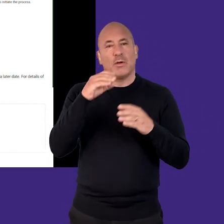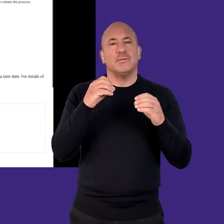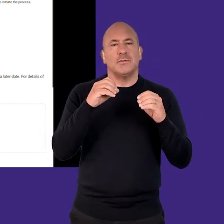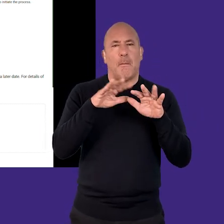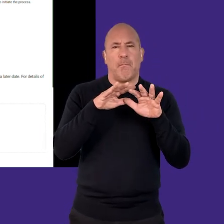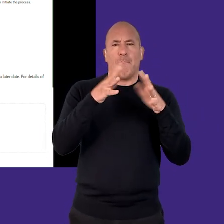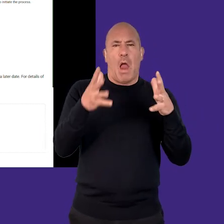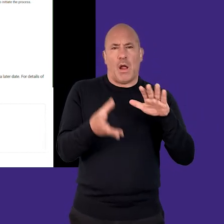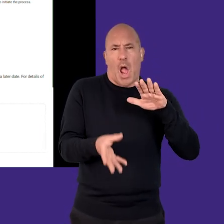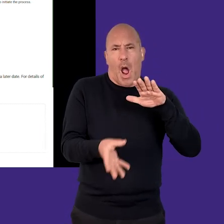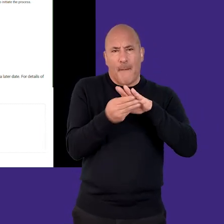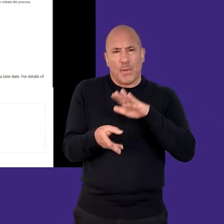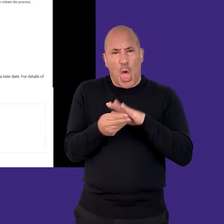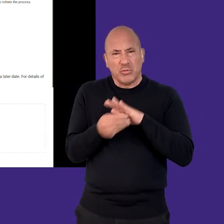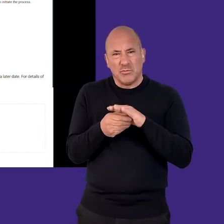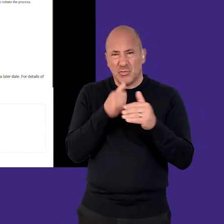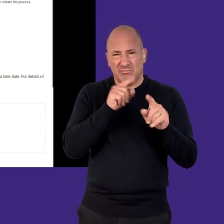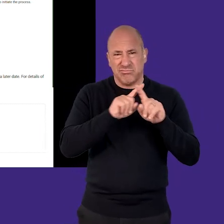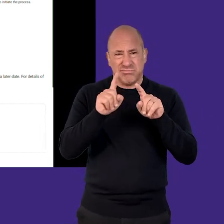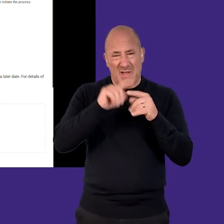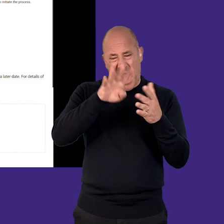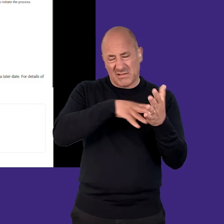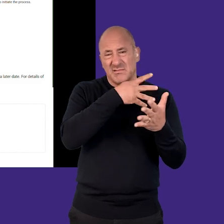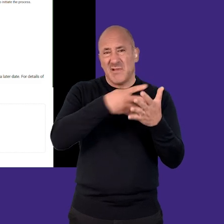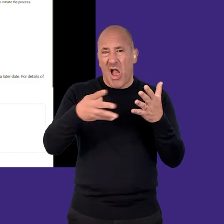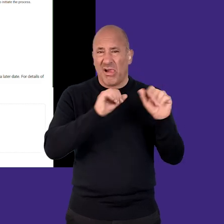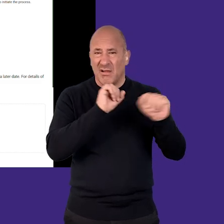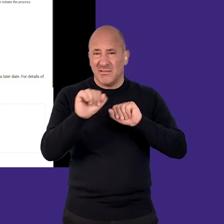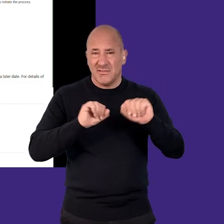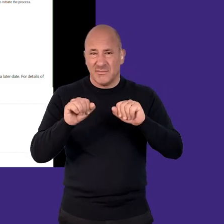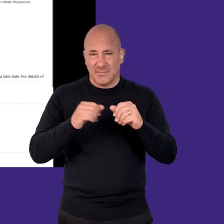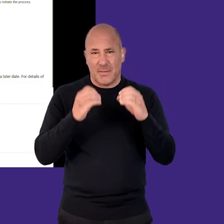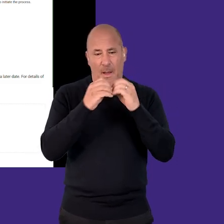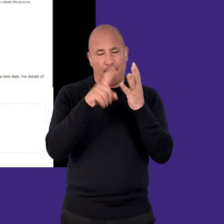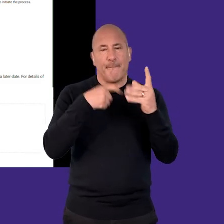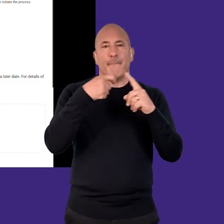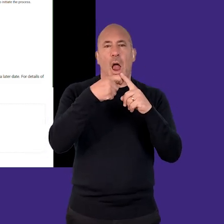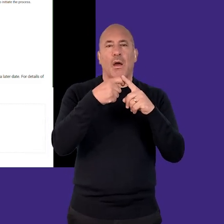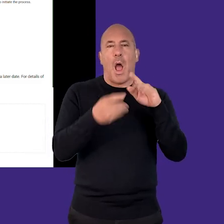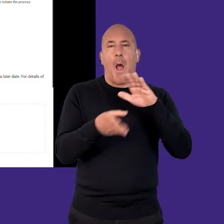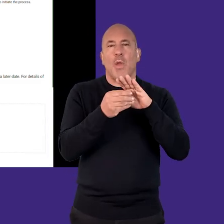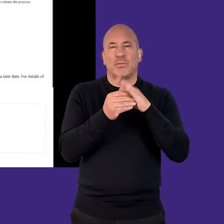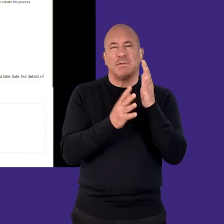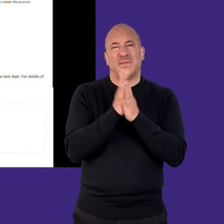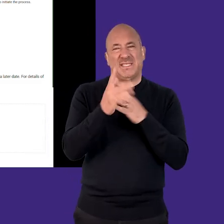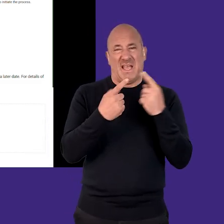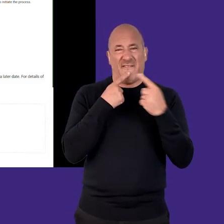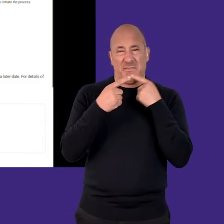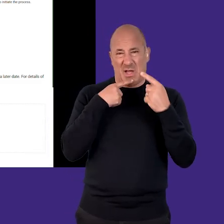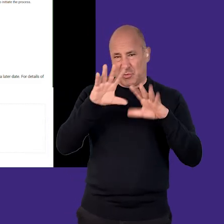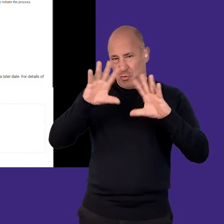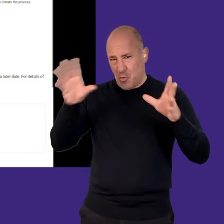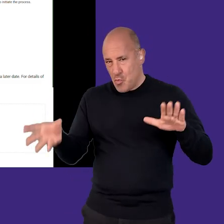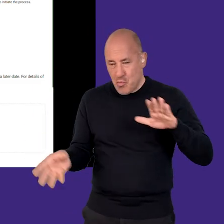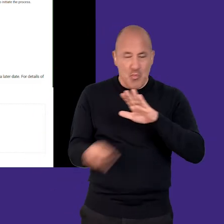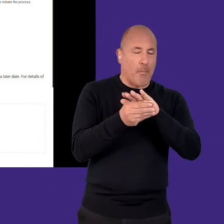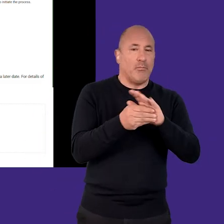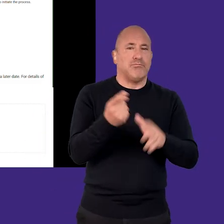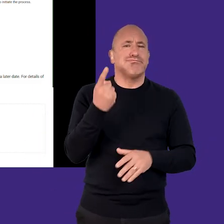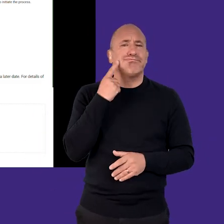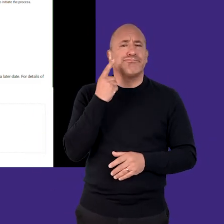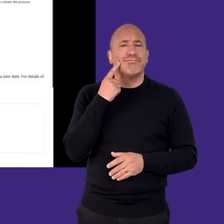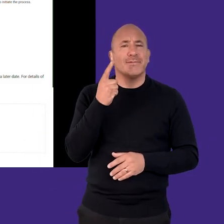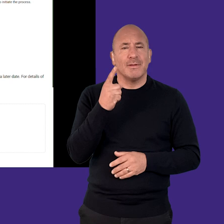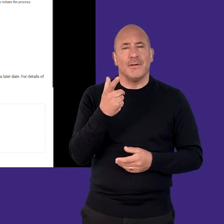walk through bulk uploads using the various Excel templates. Bulk uploading your data is a convenient and simple way